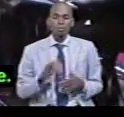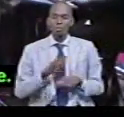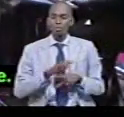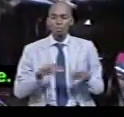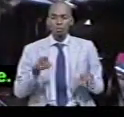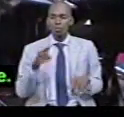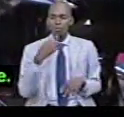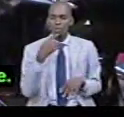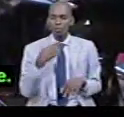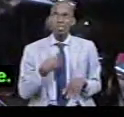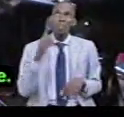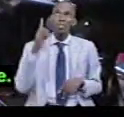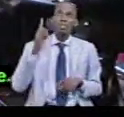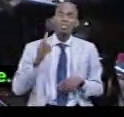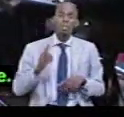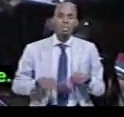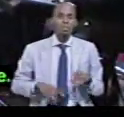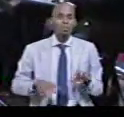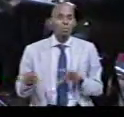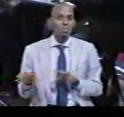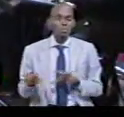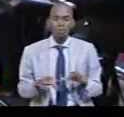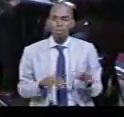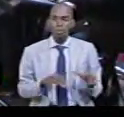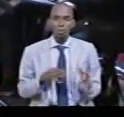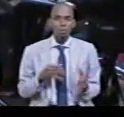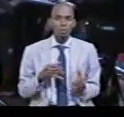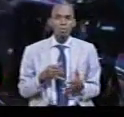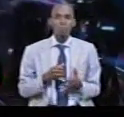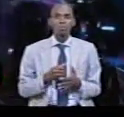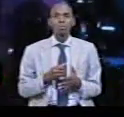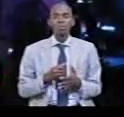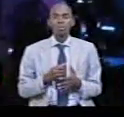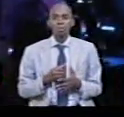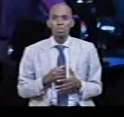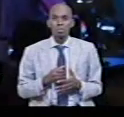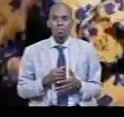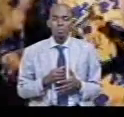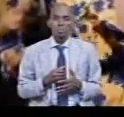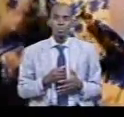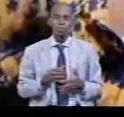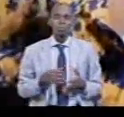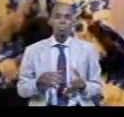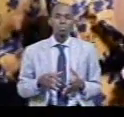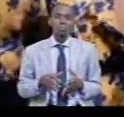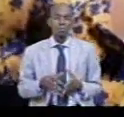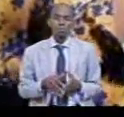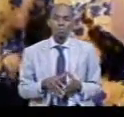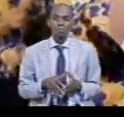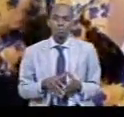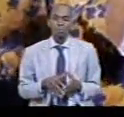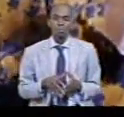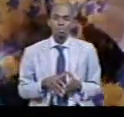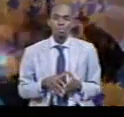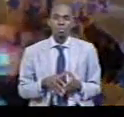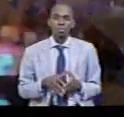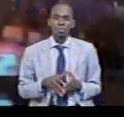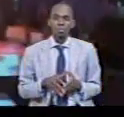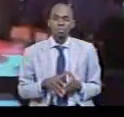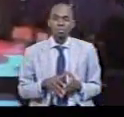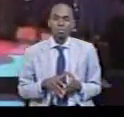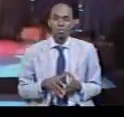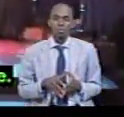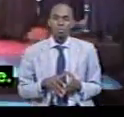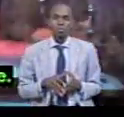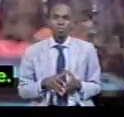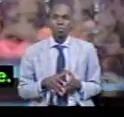Don't you tell me he can't do it. We'll see cities in revival, salvation flow